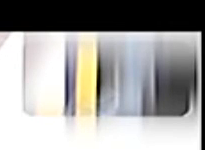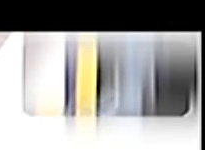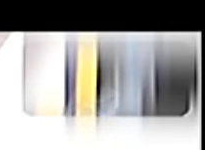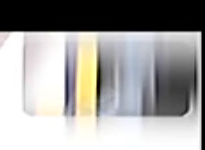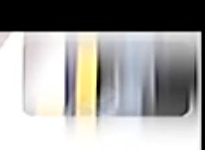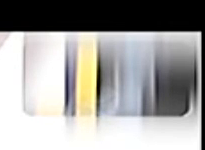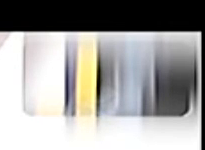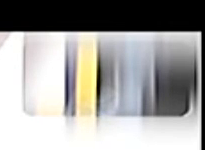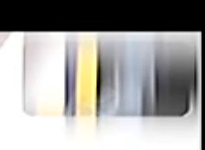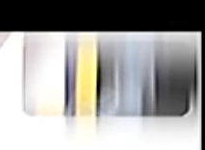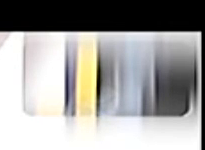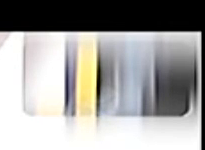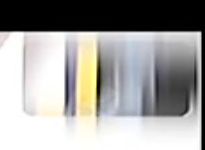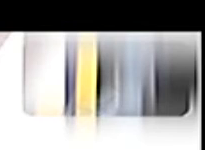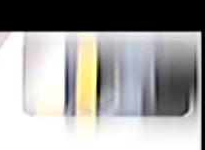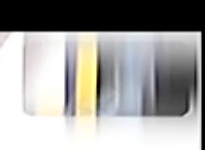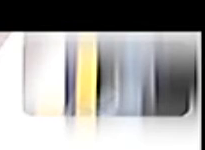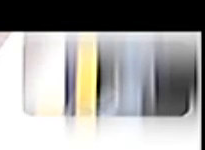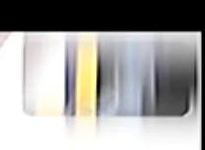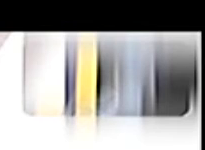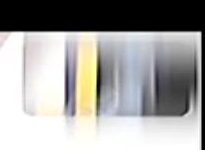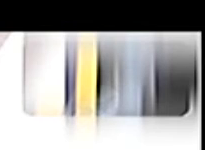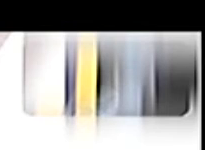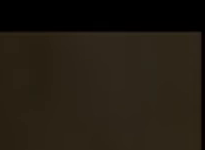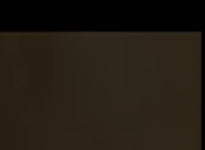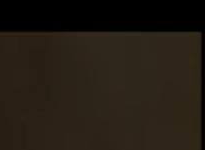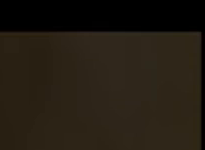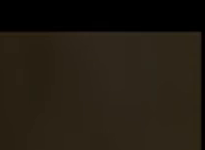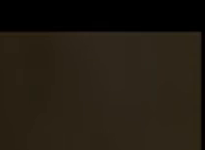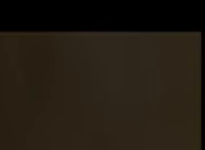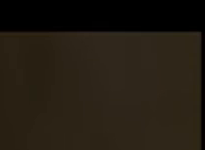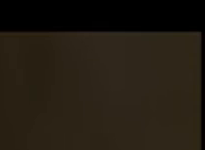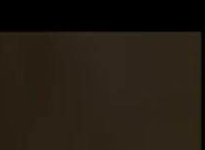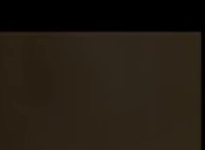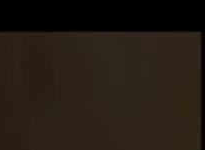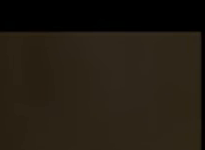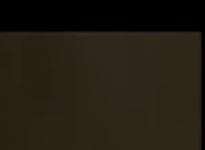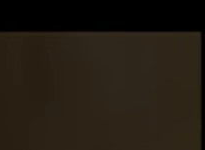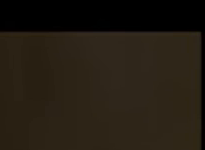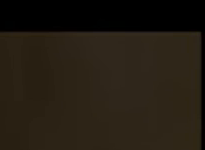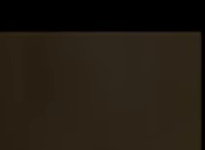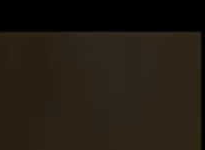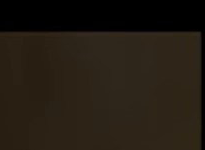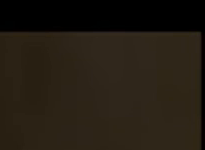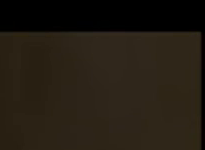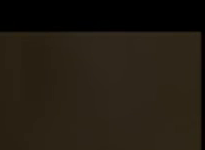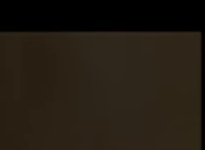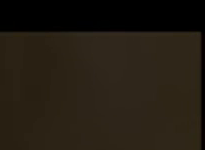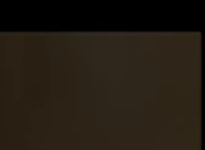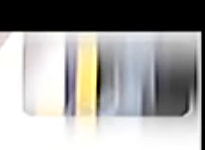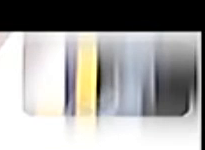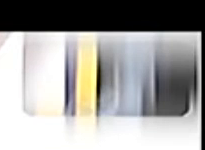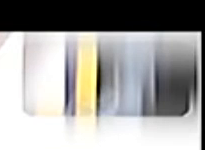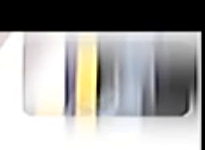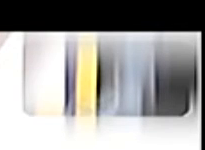ask them where they got it from. How did they get it? Because really, you need to get back as close to the